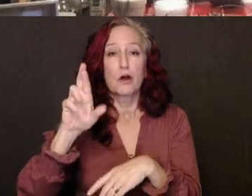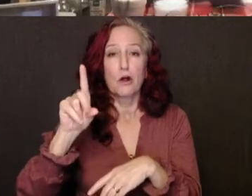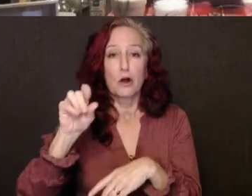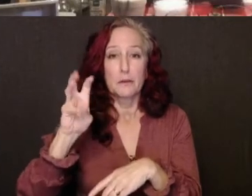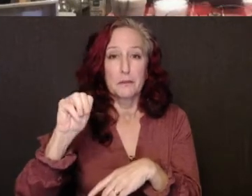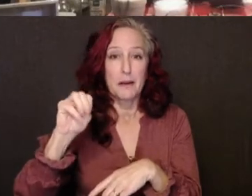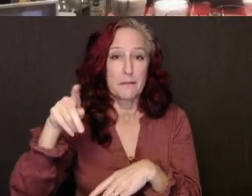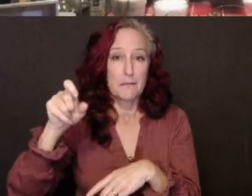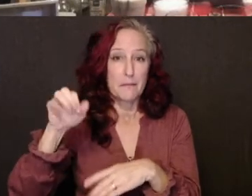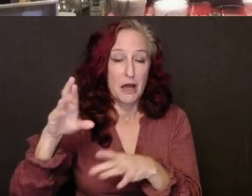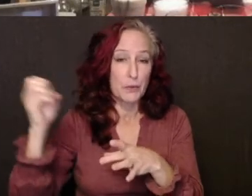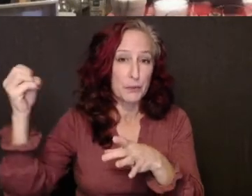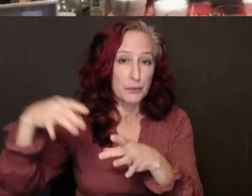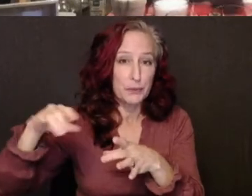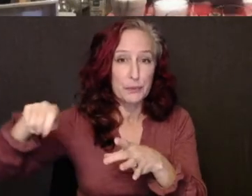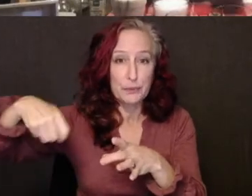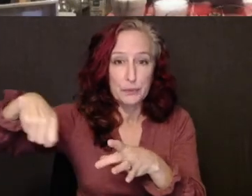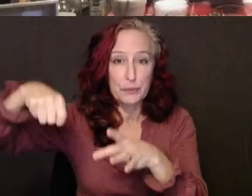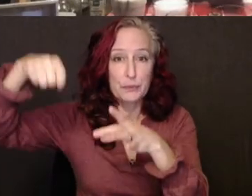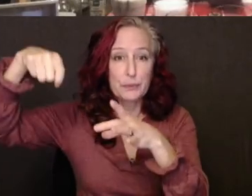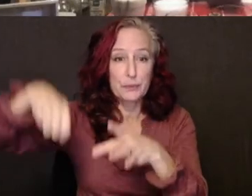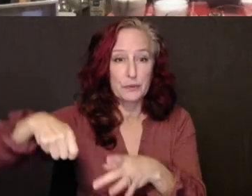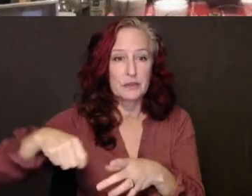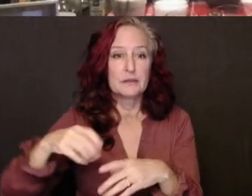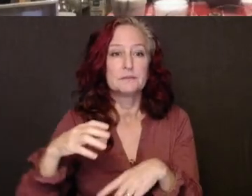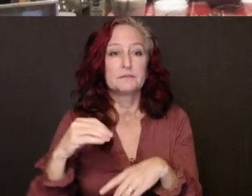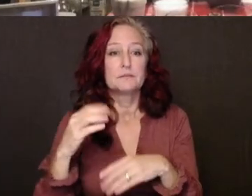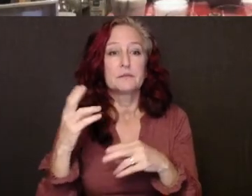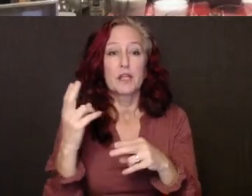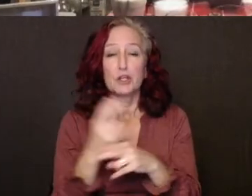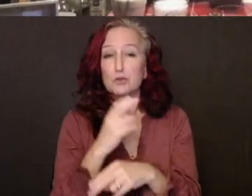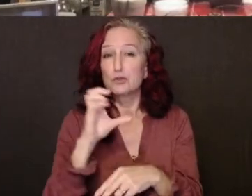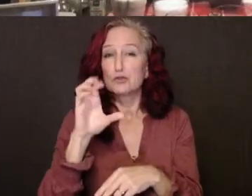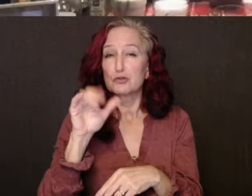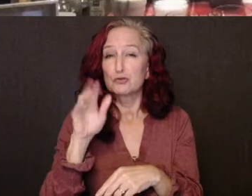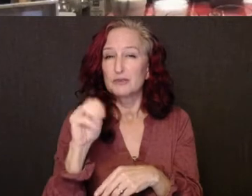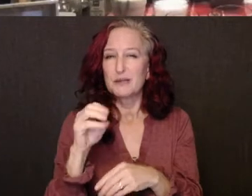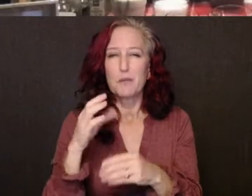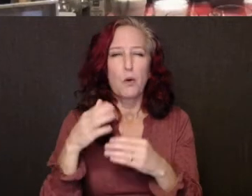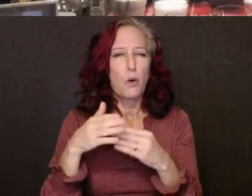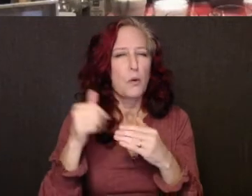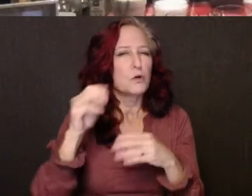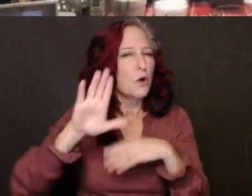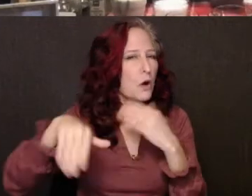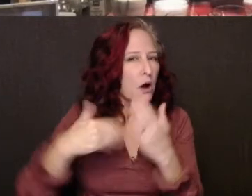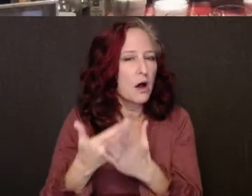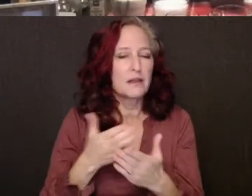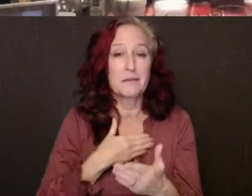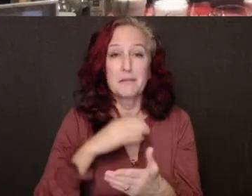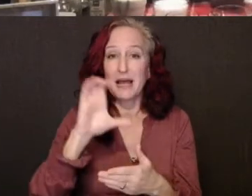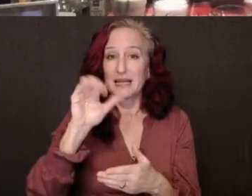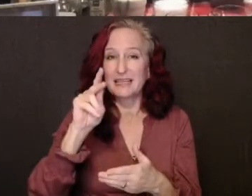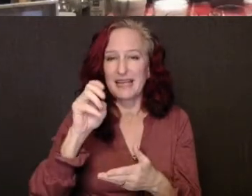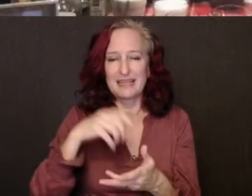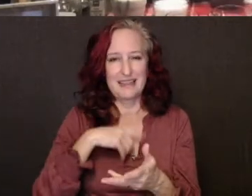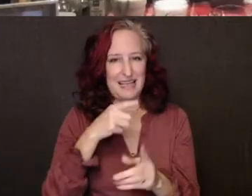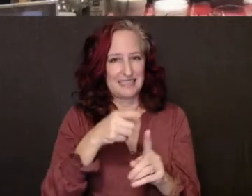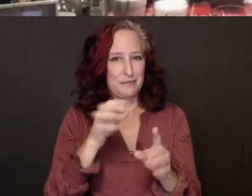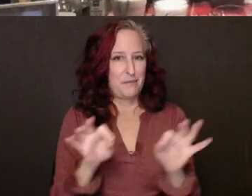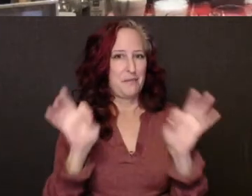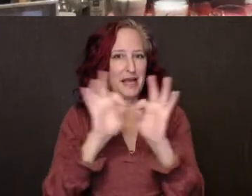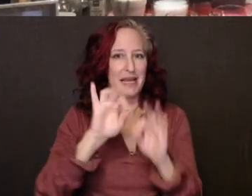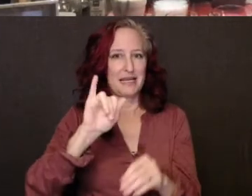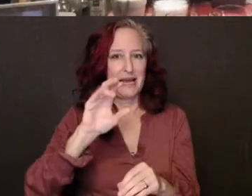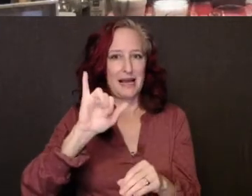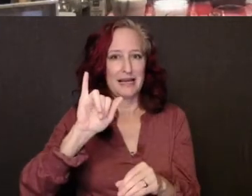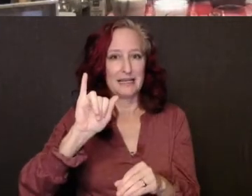there's going to be a layer of cream that's formed on top, and you just take that out of the can and whip it using a hand mixer or a stand mixer. And you can